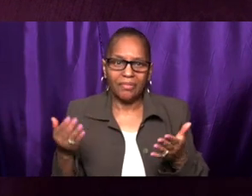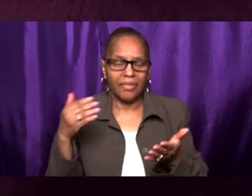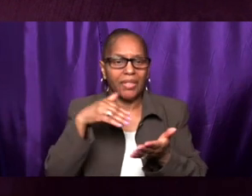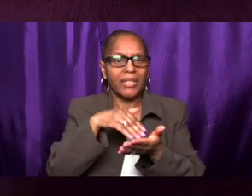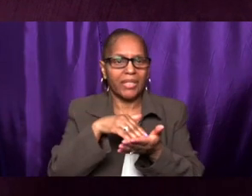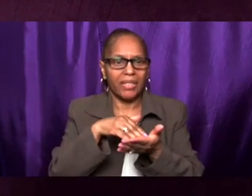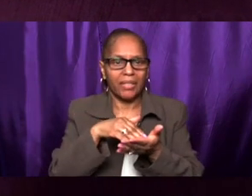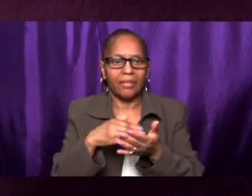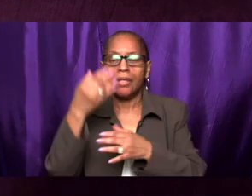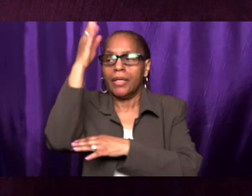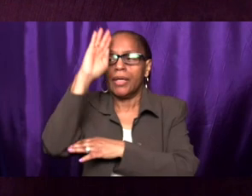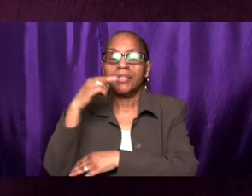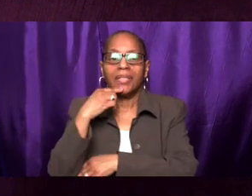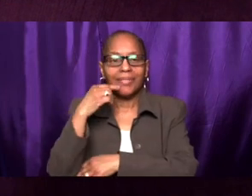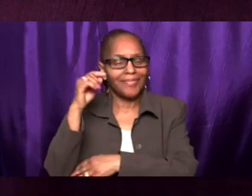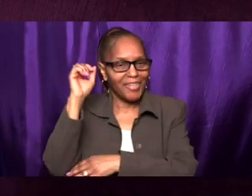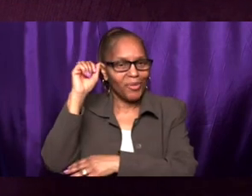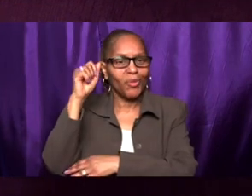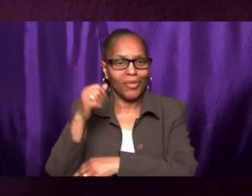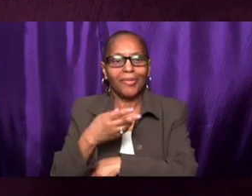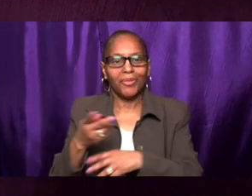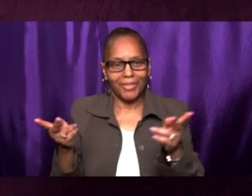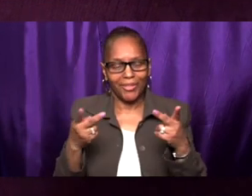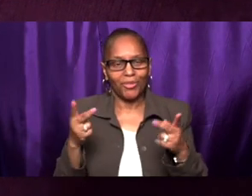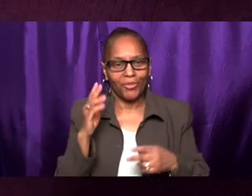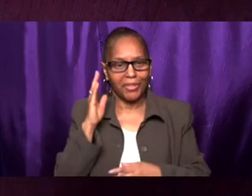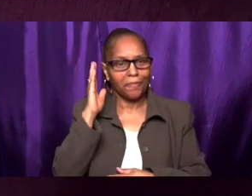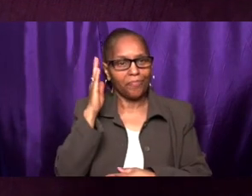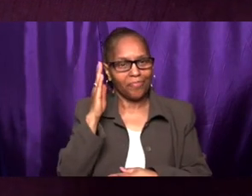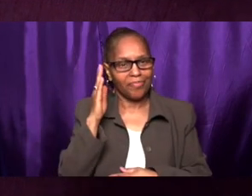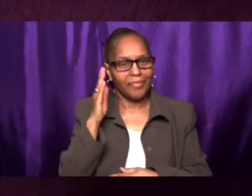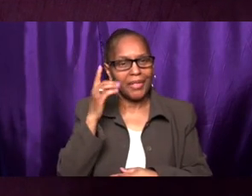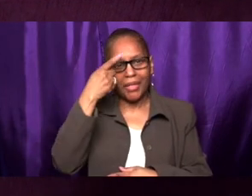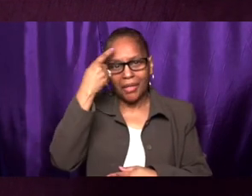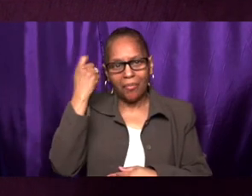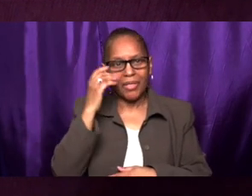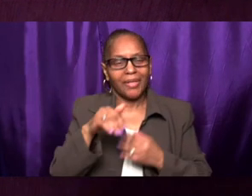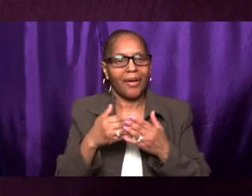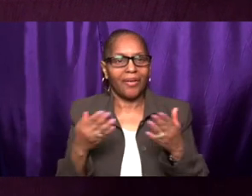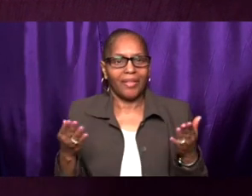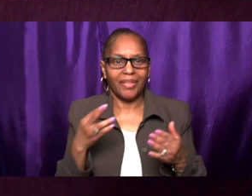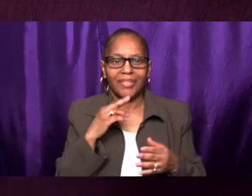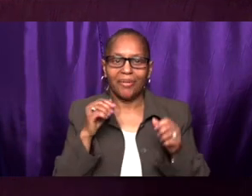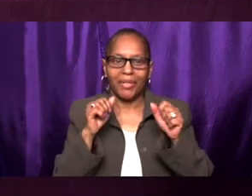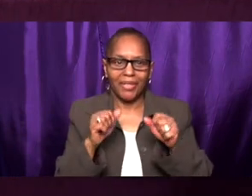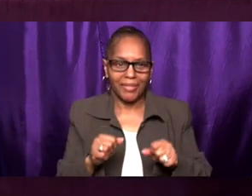And then God says, oh, yes, you will. Because all things are possible.